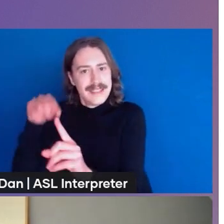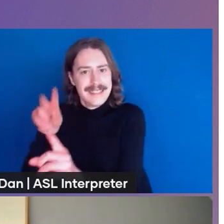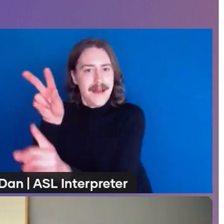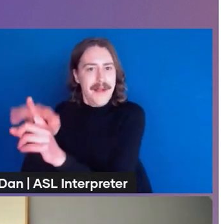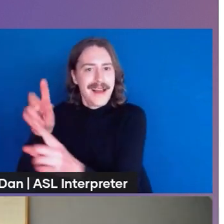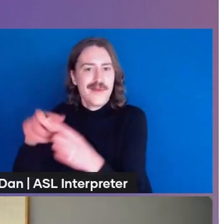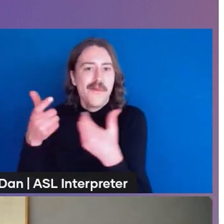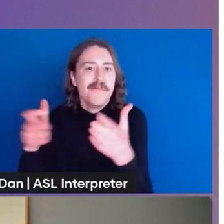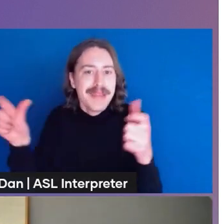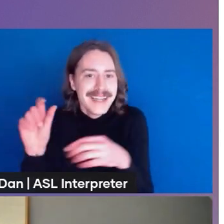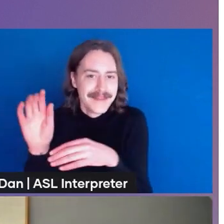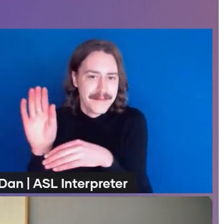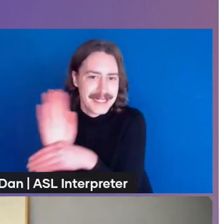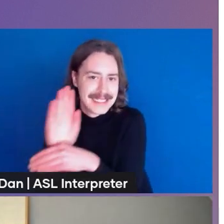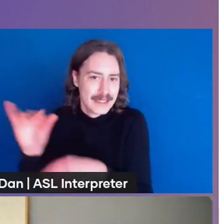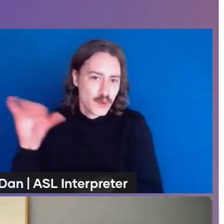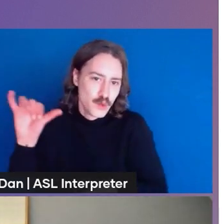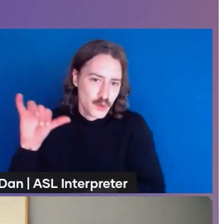end.